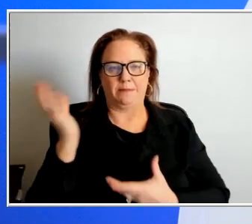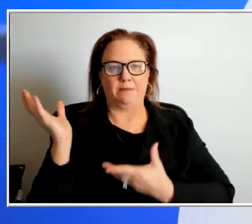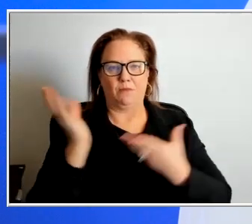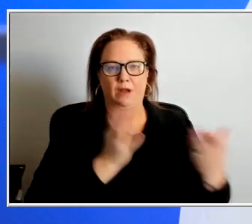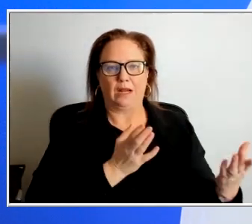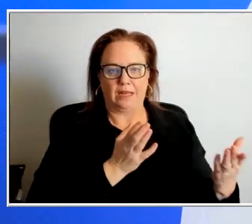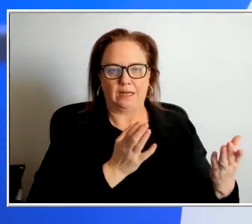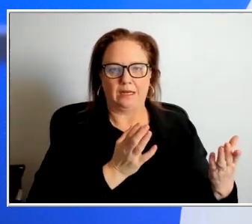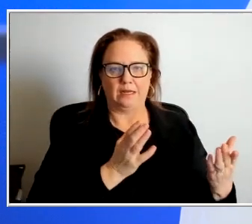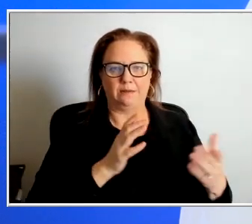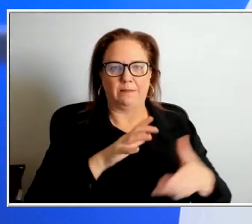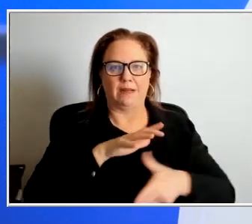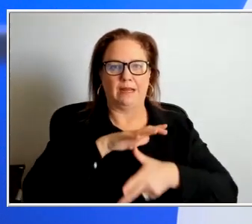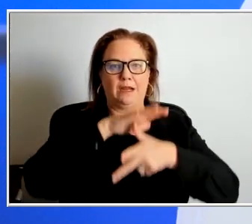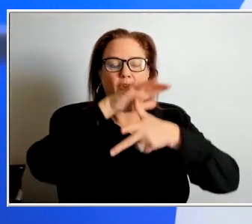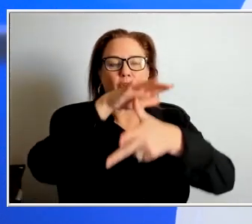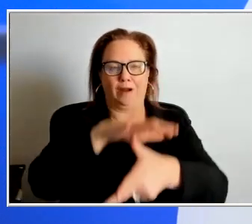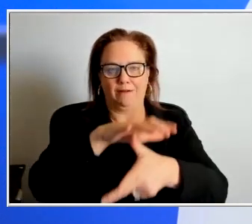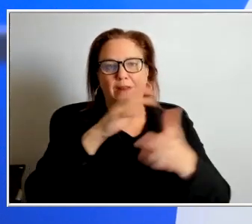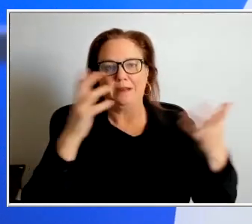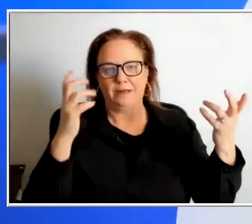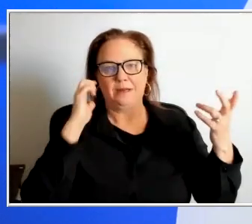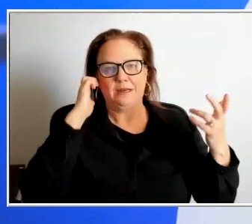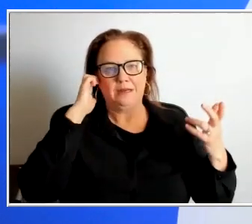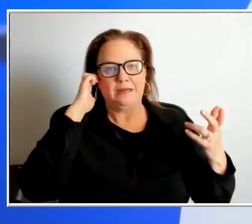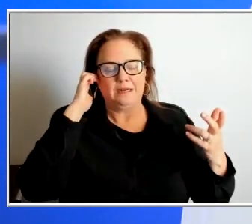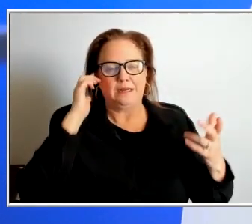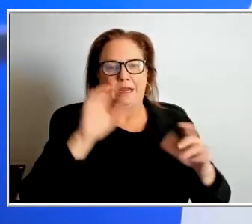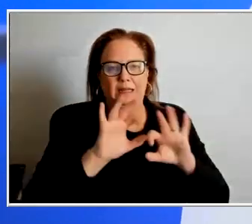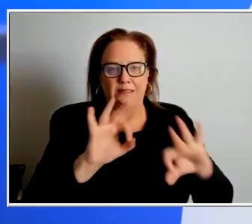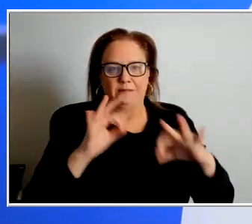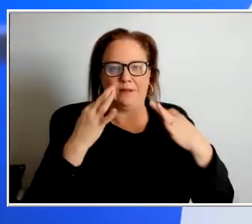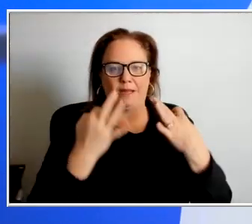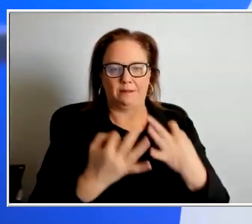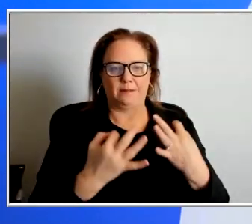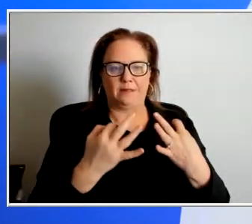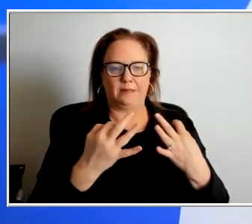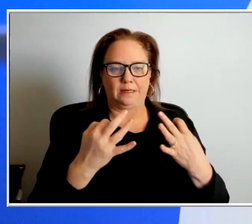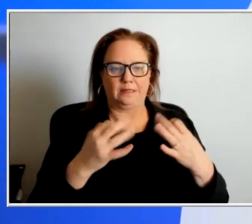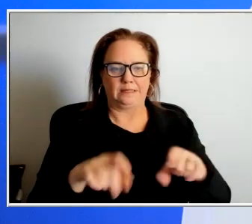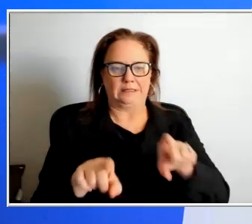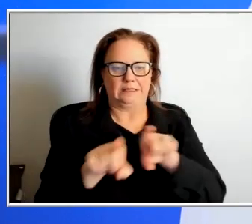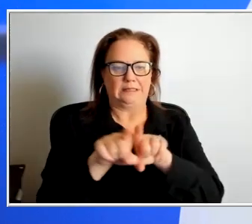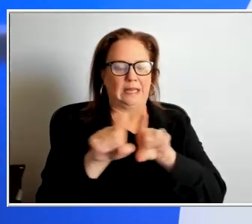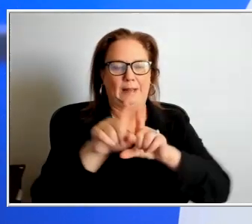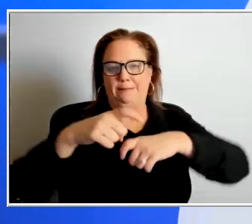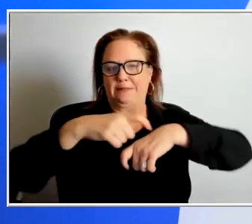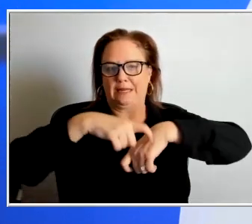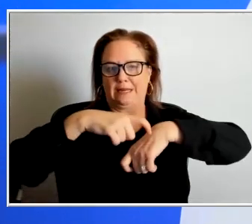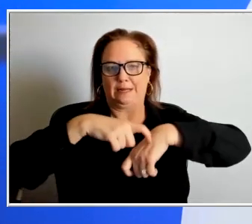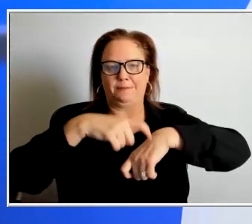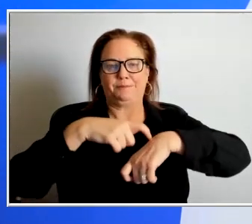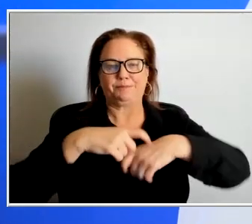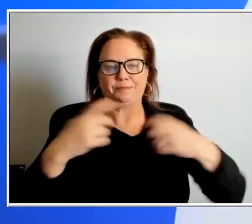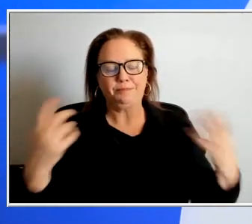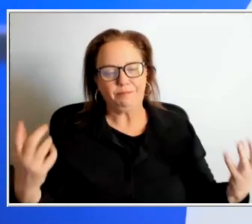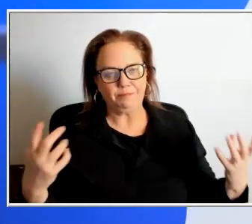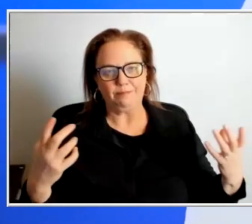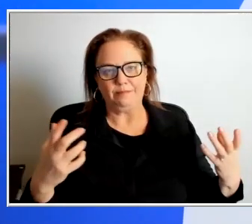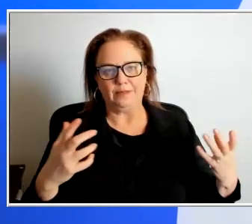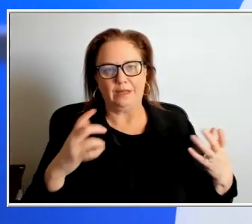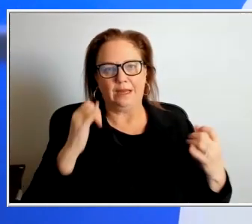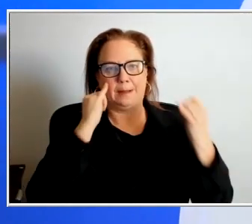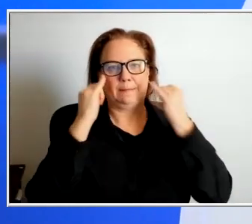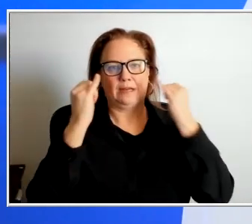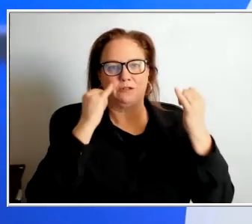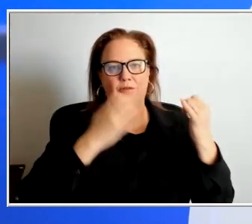by an aircraft, and I met his family kind of around the same time. And just like Conor had said, just imagining if he was